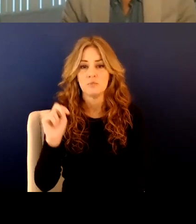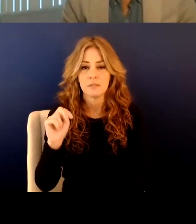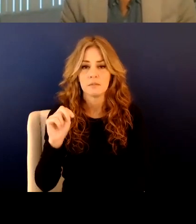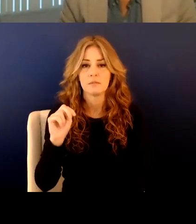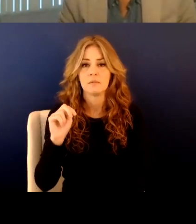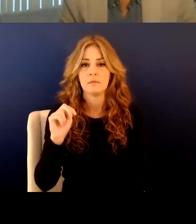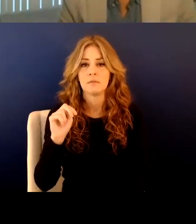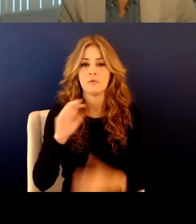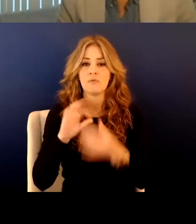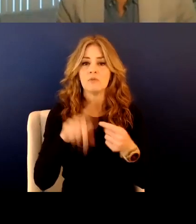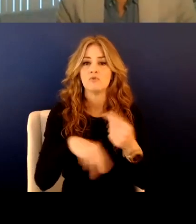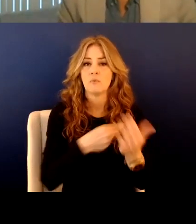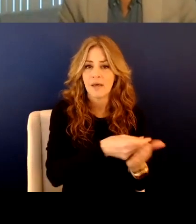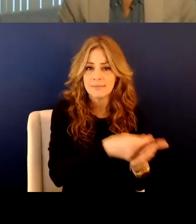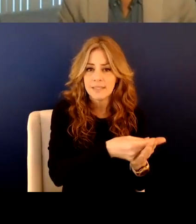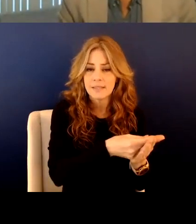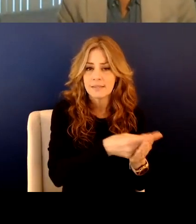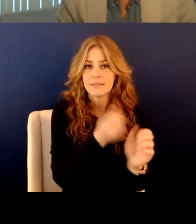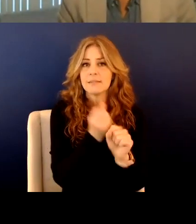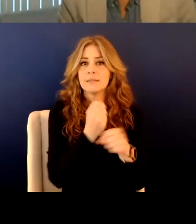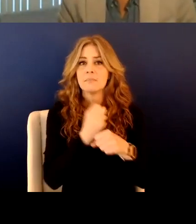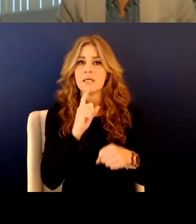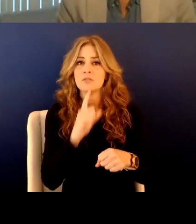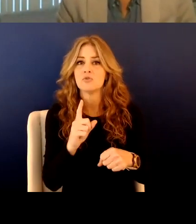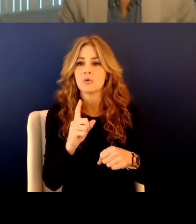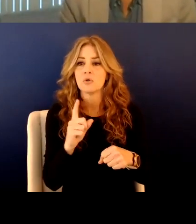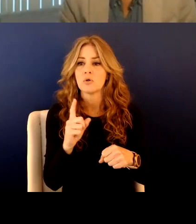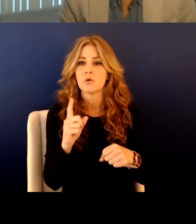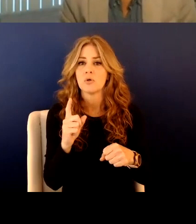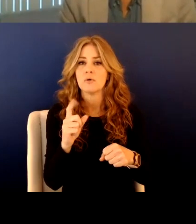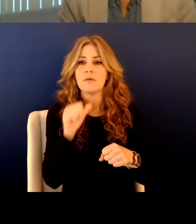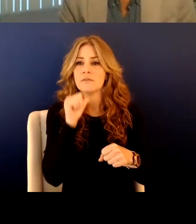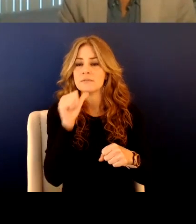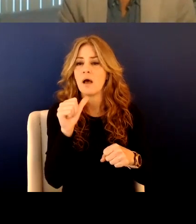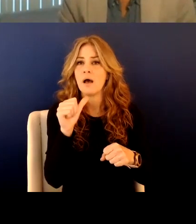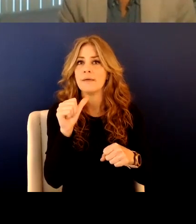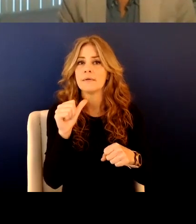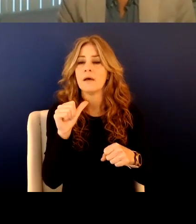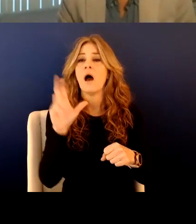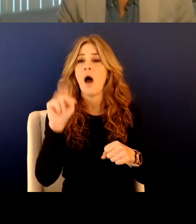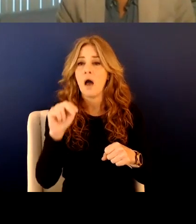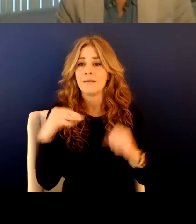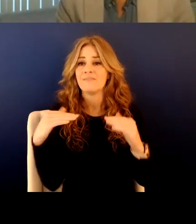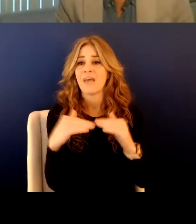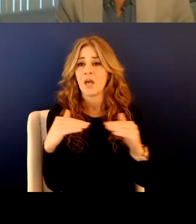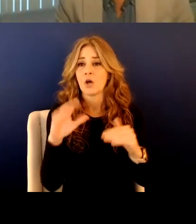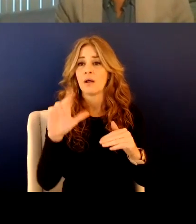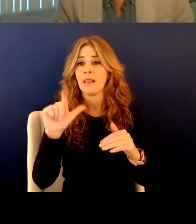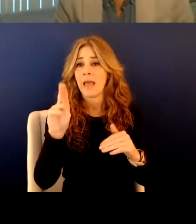around like the funding and like making sure that, you know, there's not unfair labor practices and things like that. So that would align with